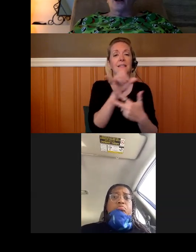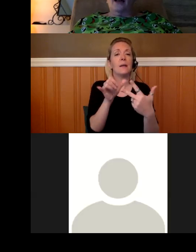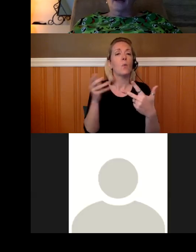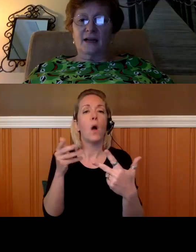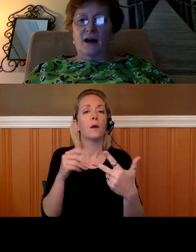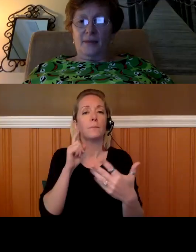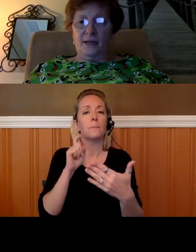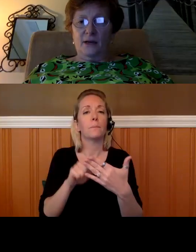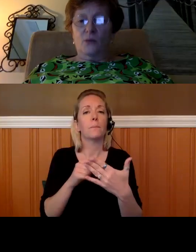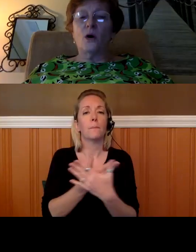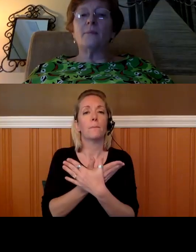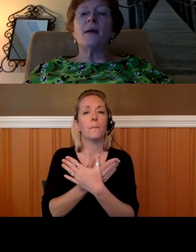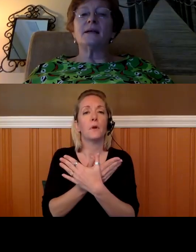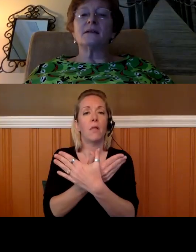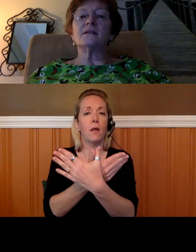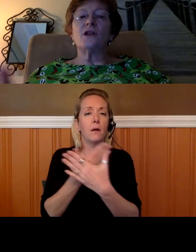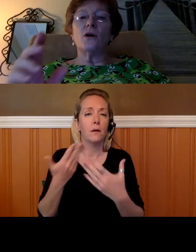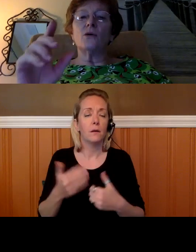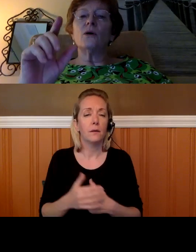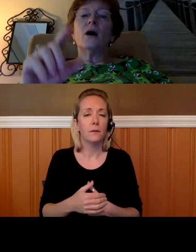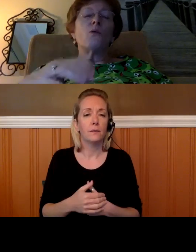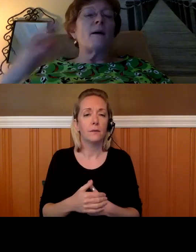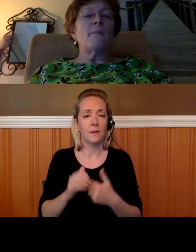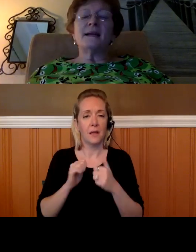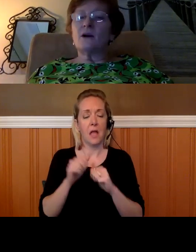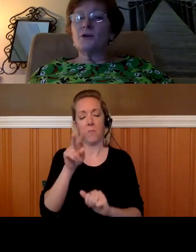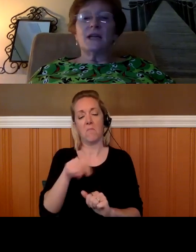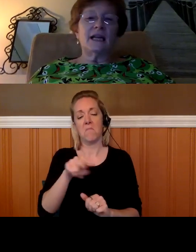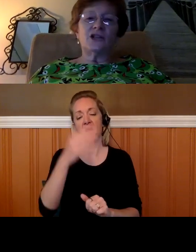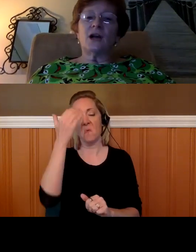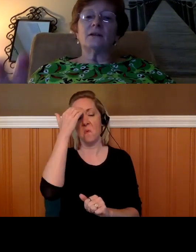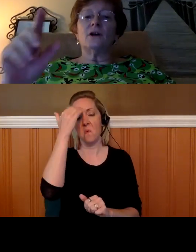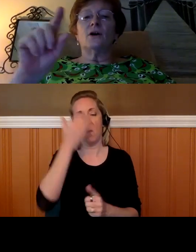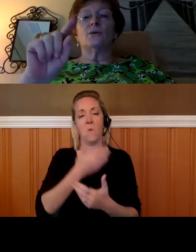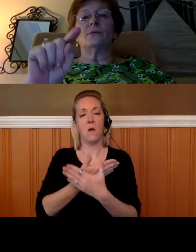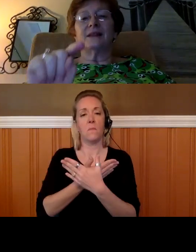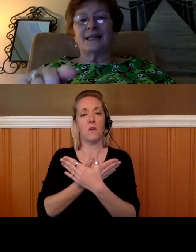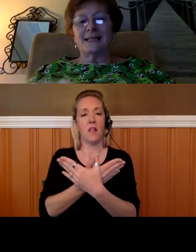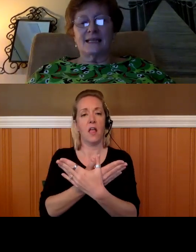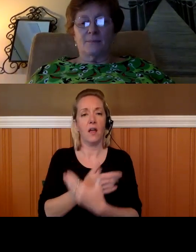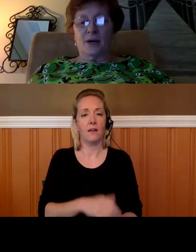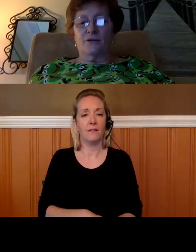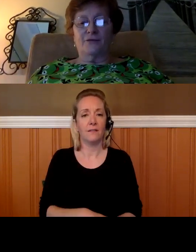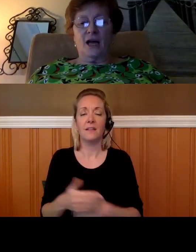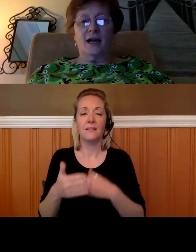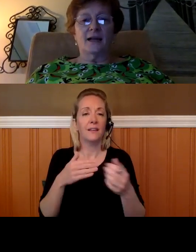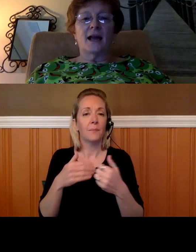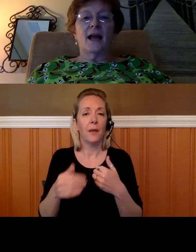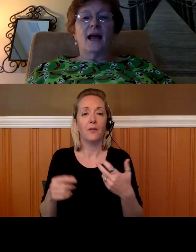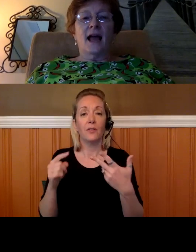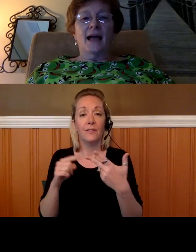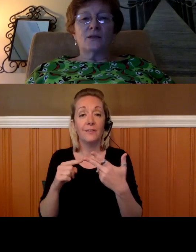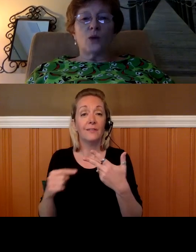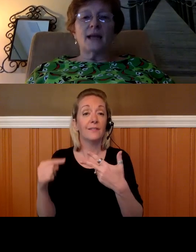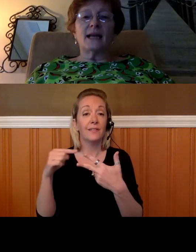common? What makes us know, what makes almost any child know this is a butterfly as well